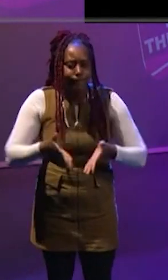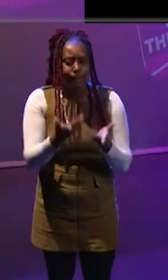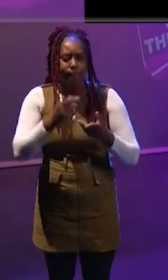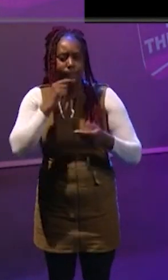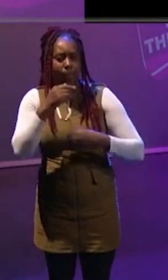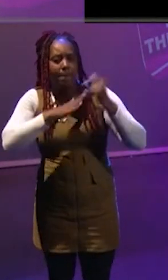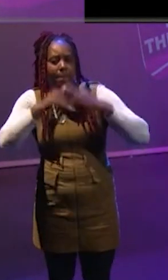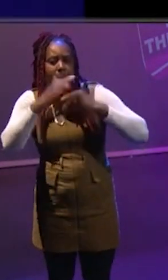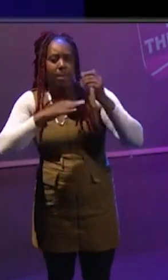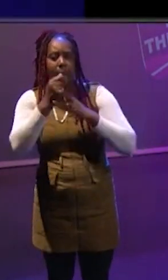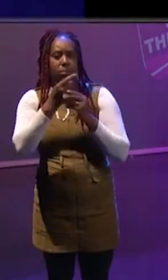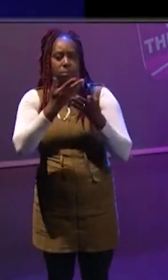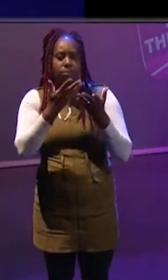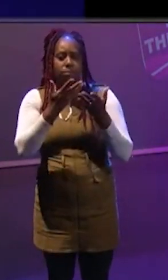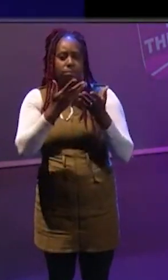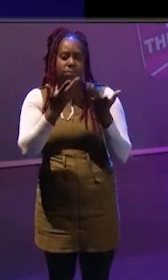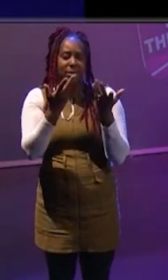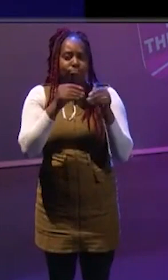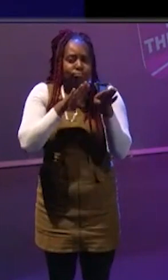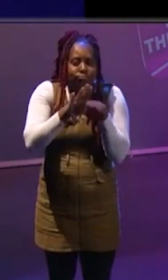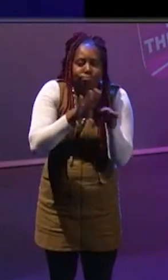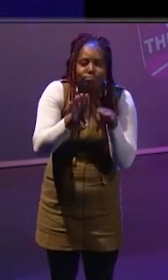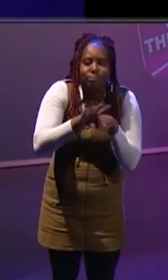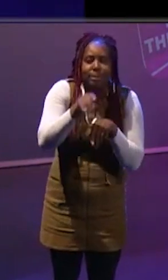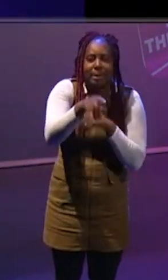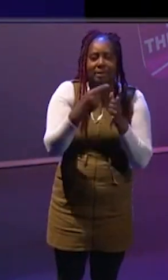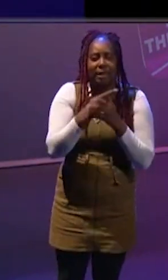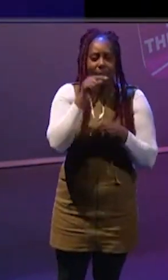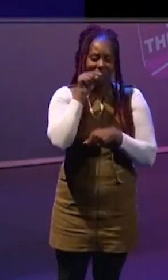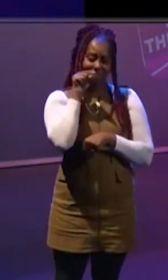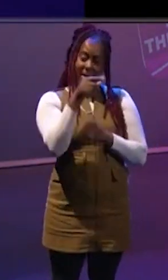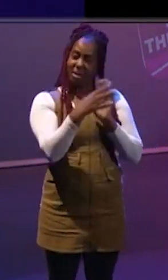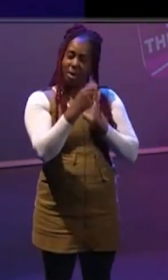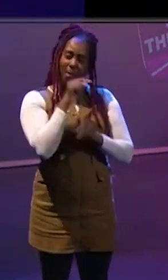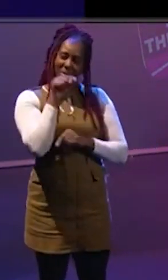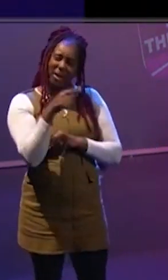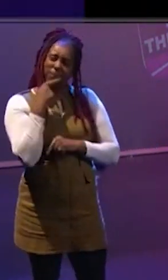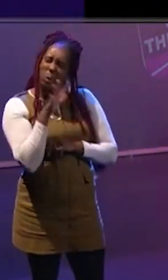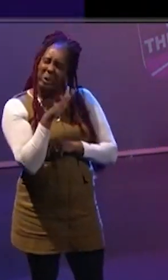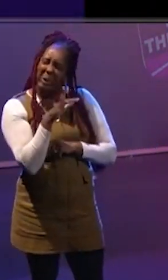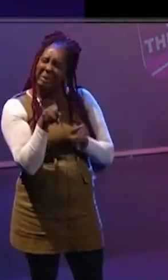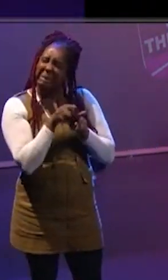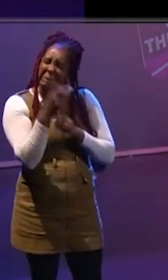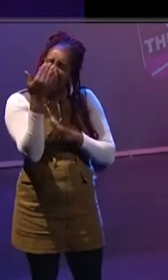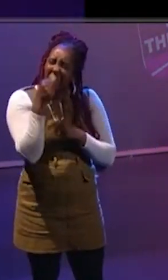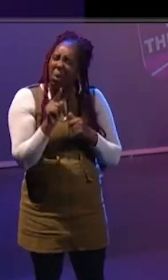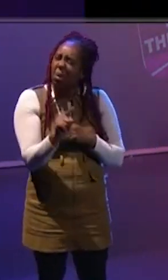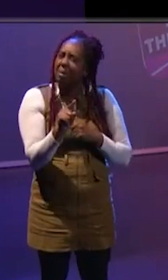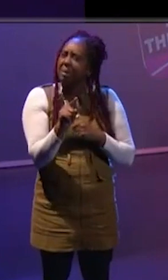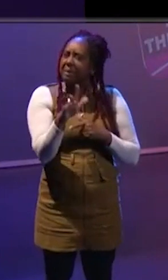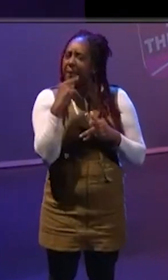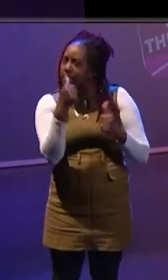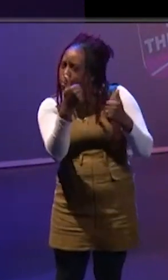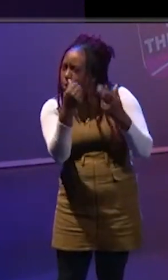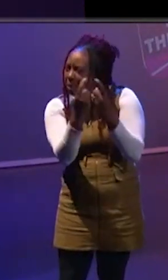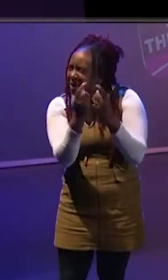and work with new people. And I often find myself going, oh, this feels really similar to something else that I've done. And some might see that as a good